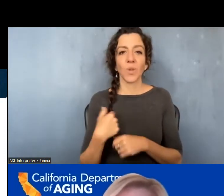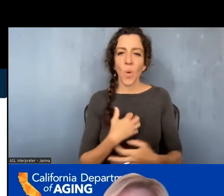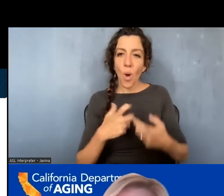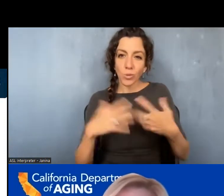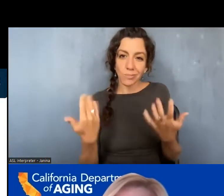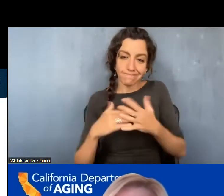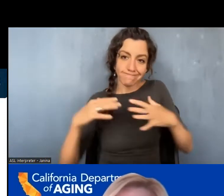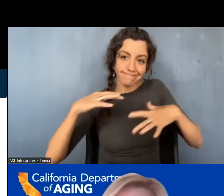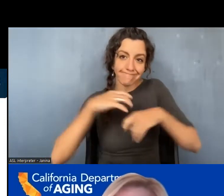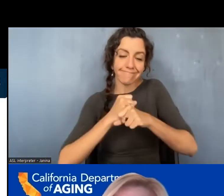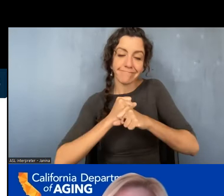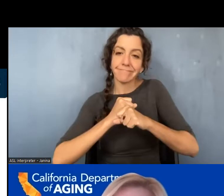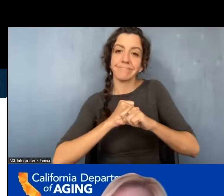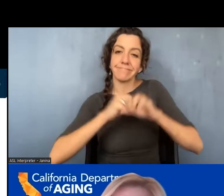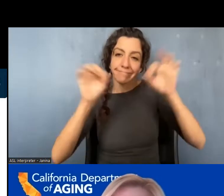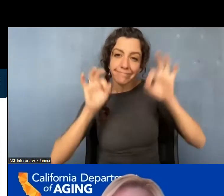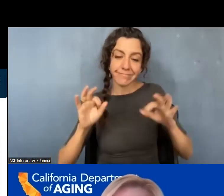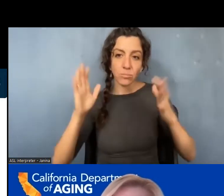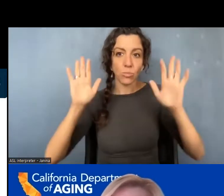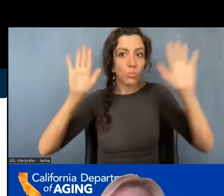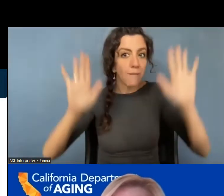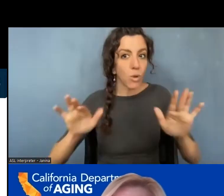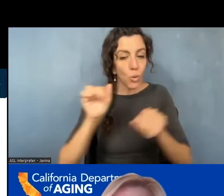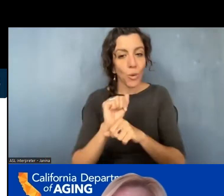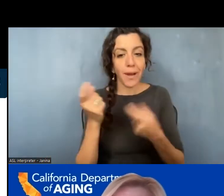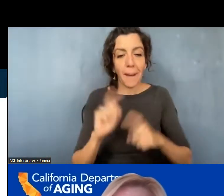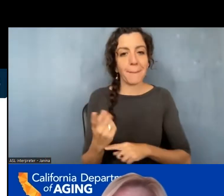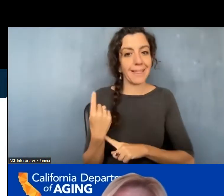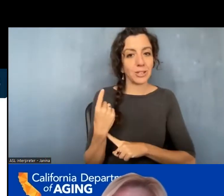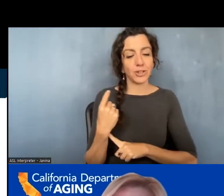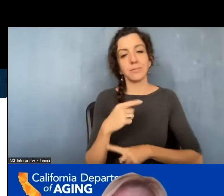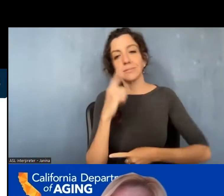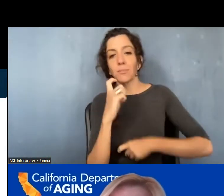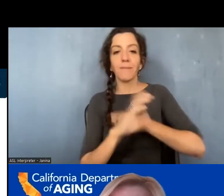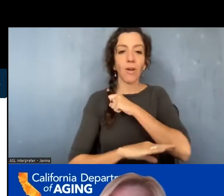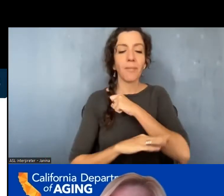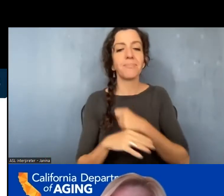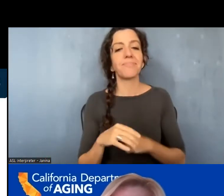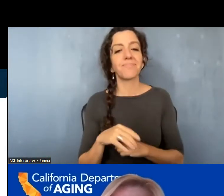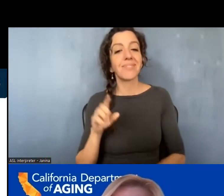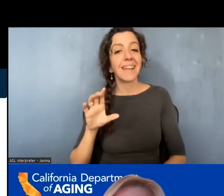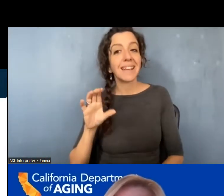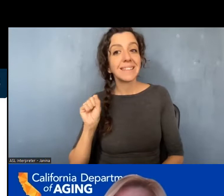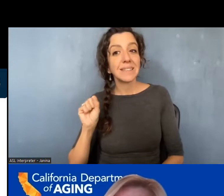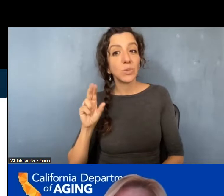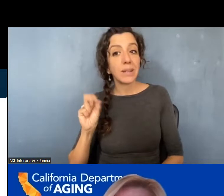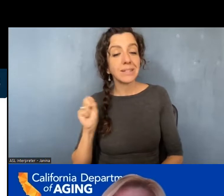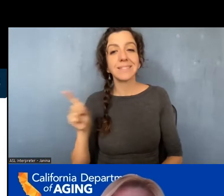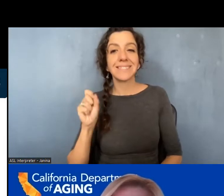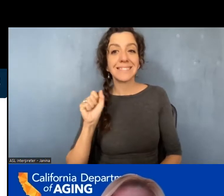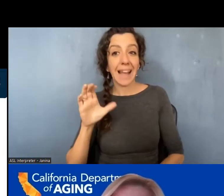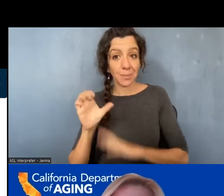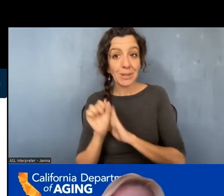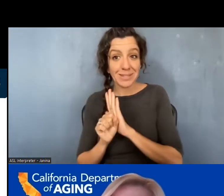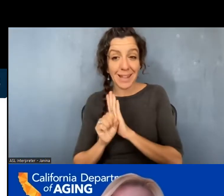work that happened last summer and fall, and you'll hear from our partners at Sac State, CSUS, in their